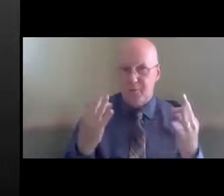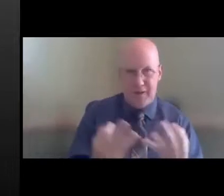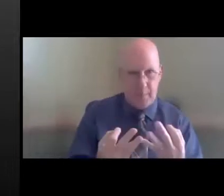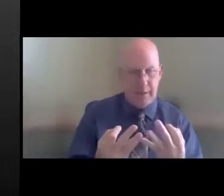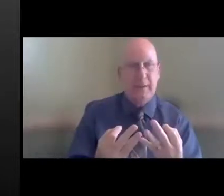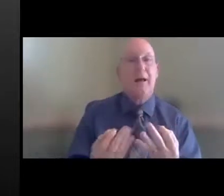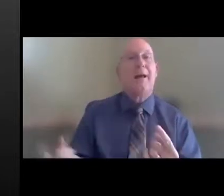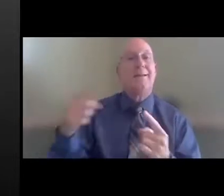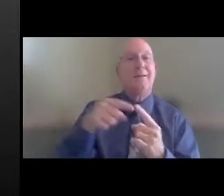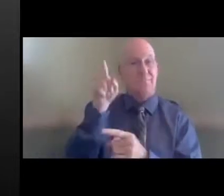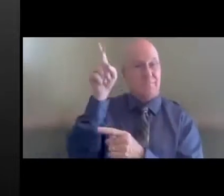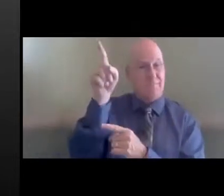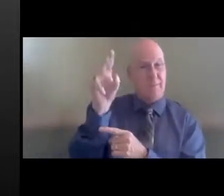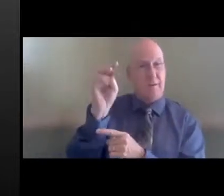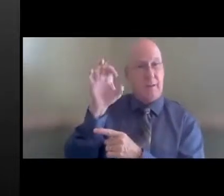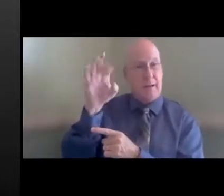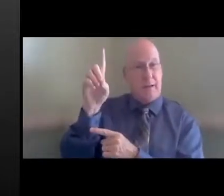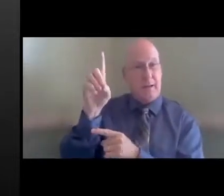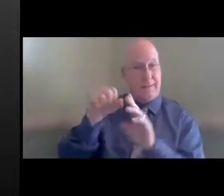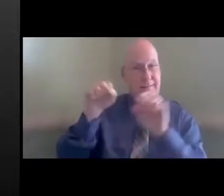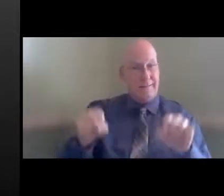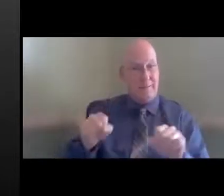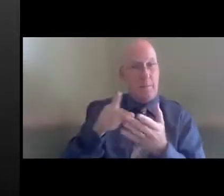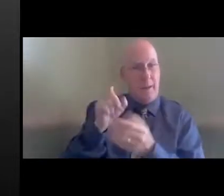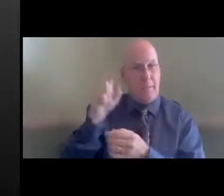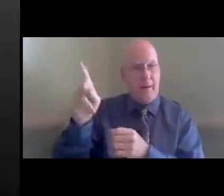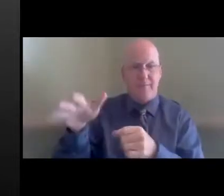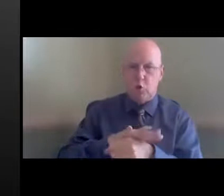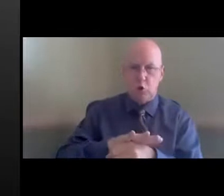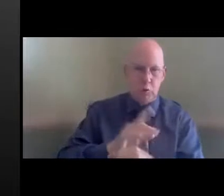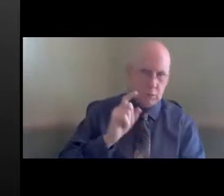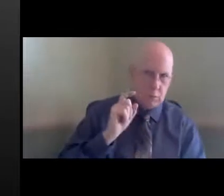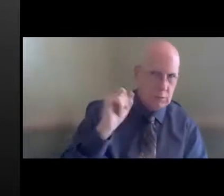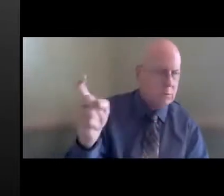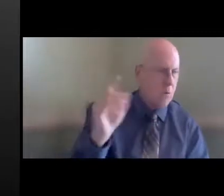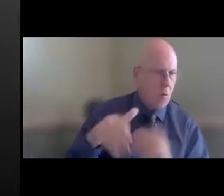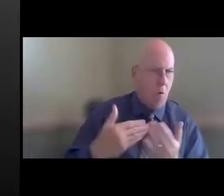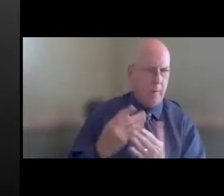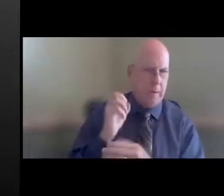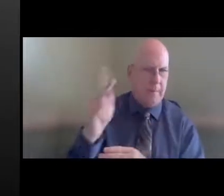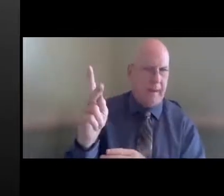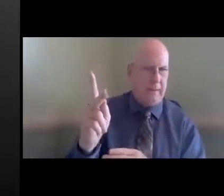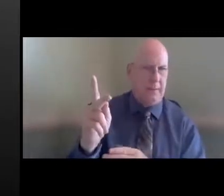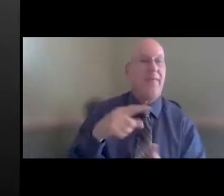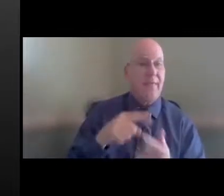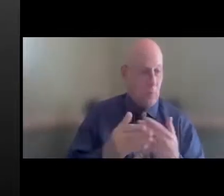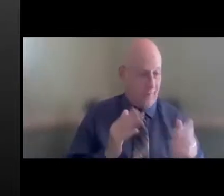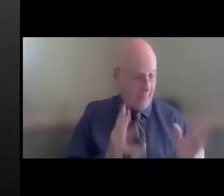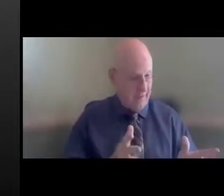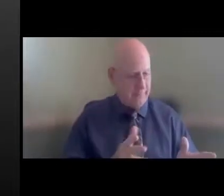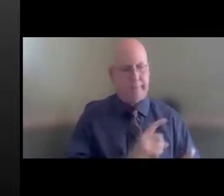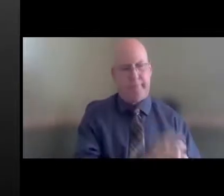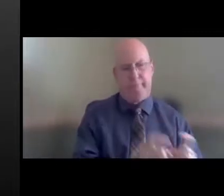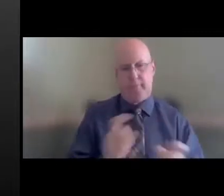the Medicaid system is paid back in full. And so the payback can vary